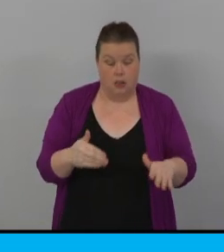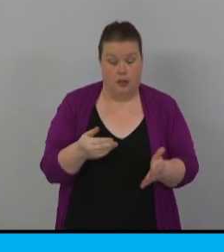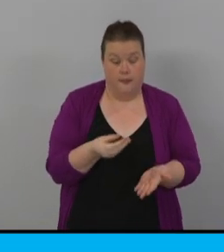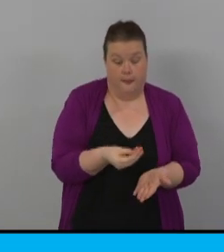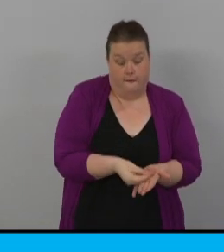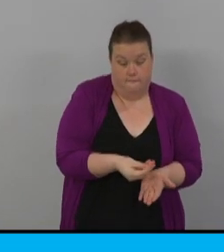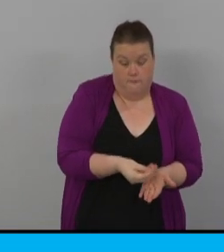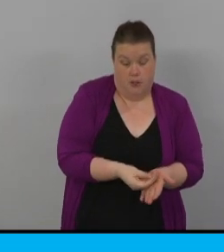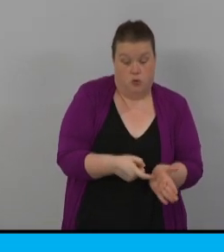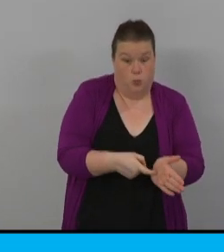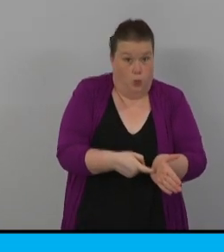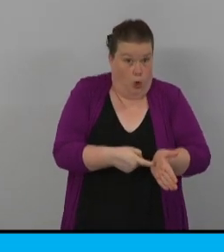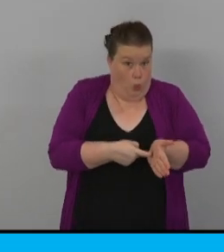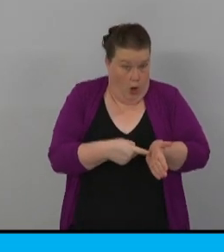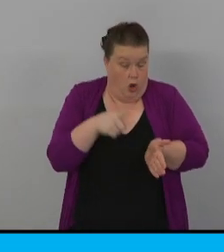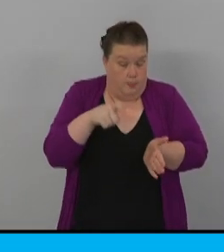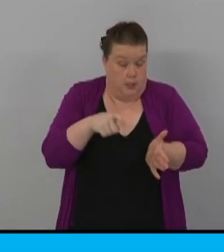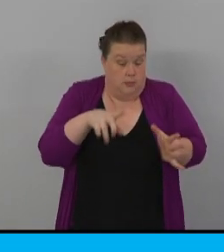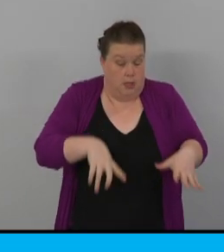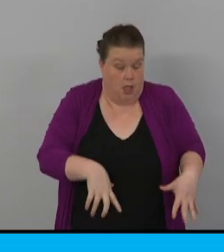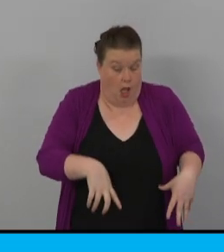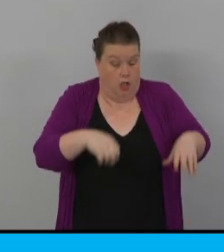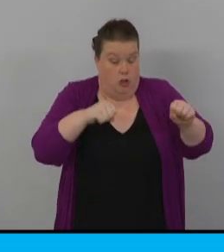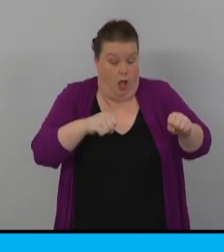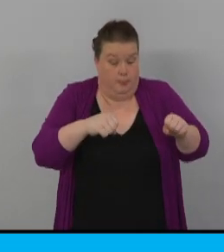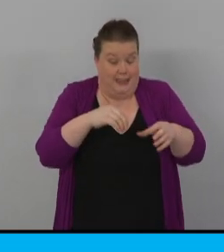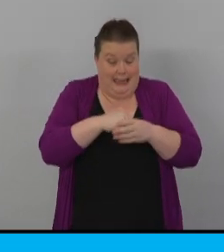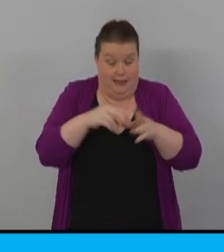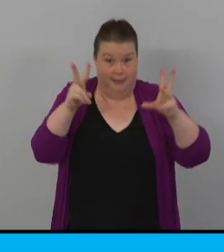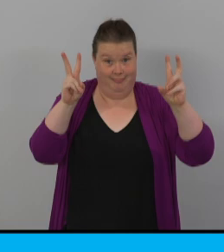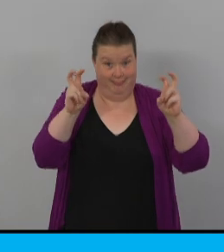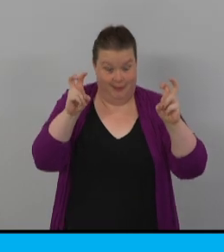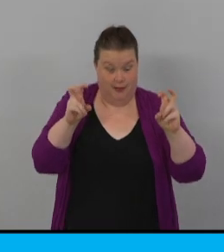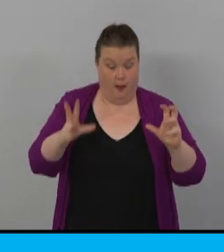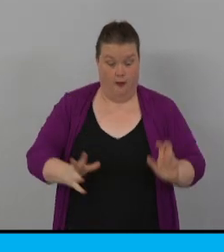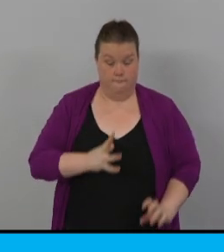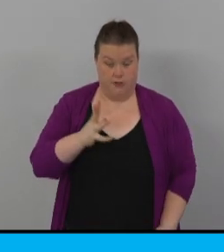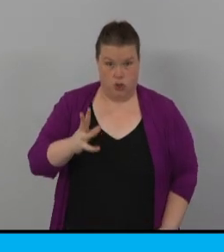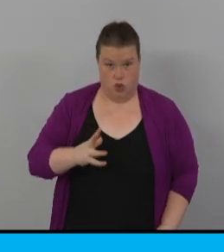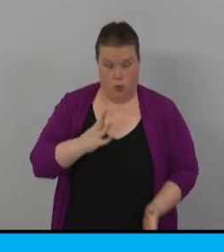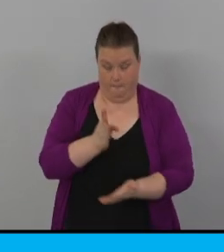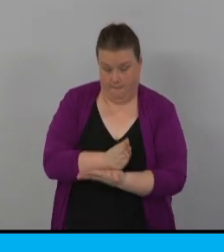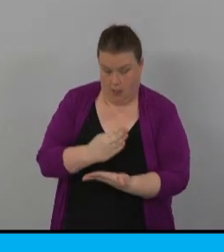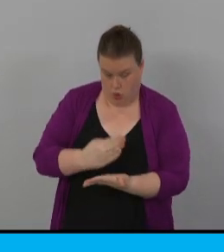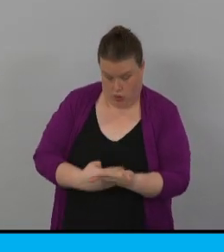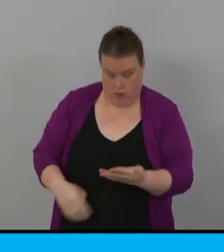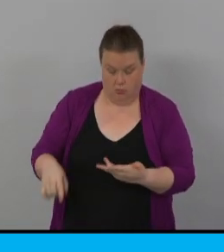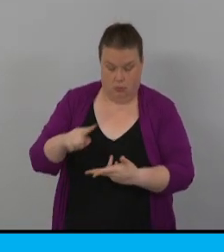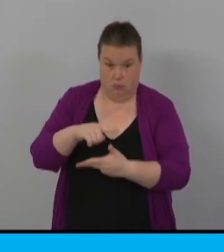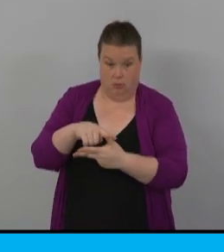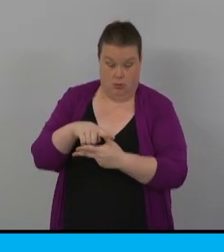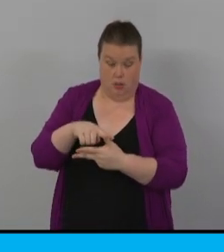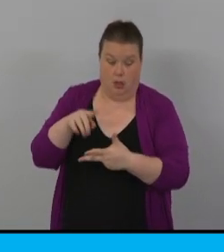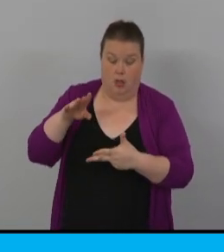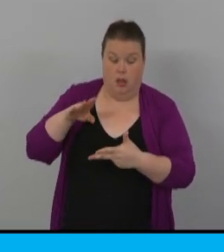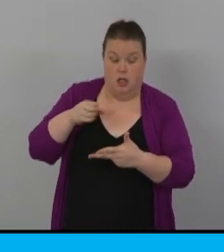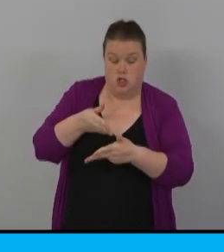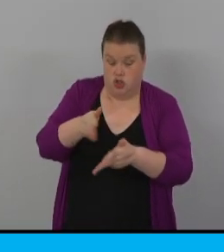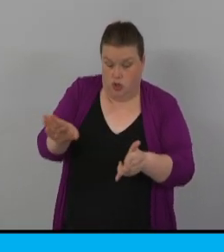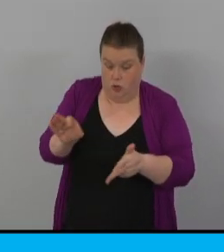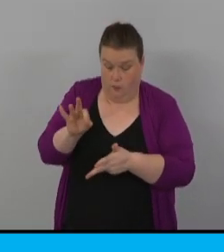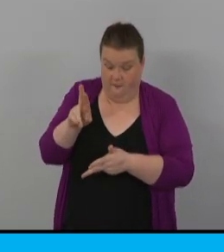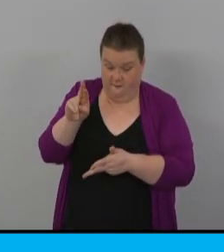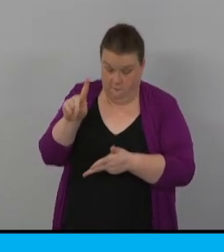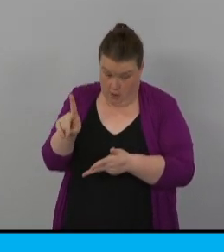in the official budget, which are the general fund, the child nutrition fund, and the debt service fund. And then there are 4